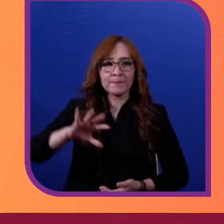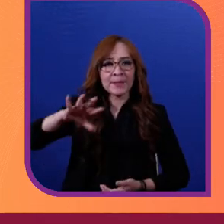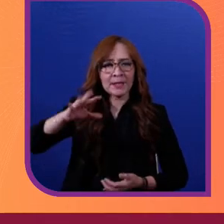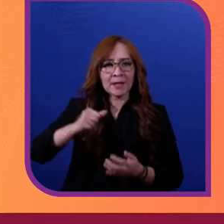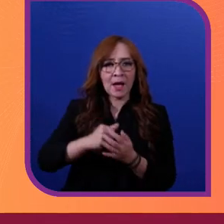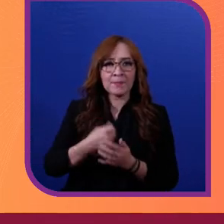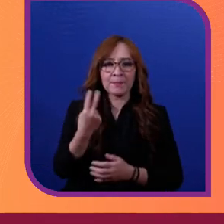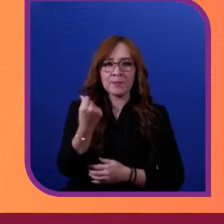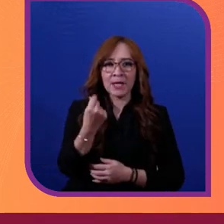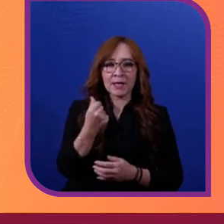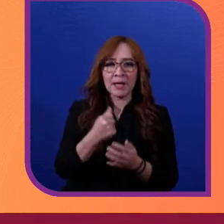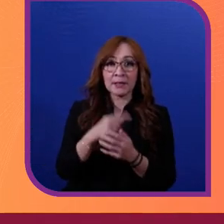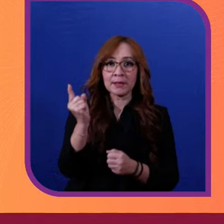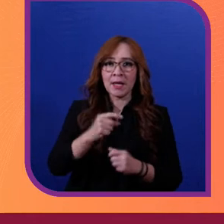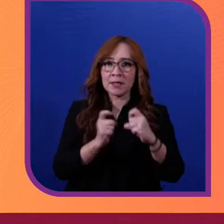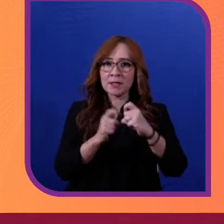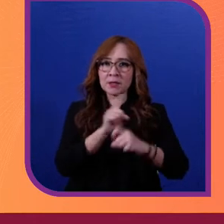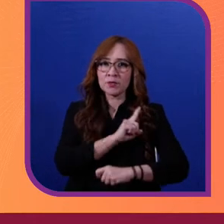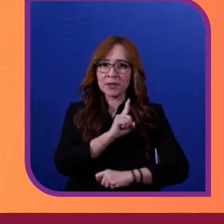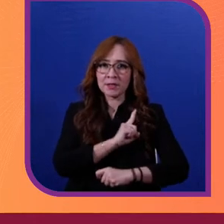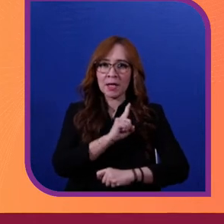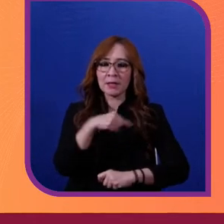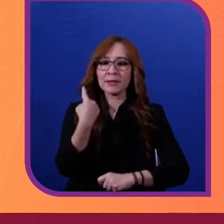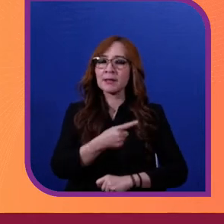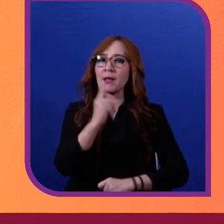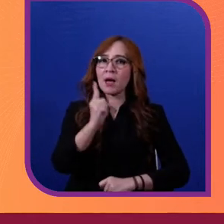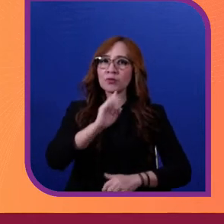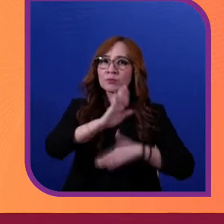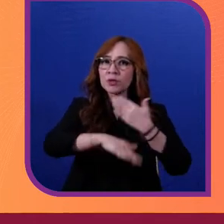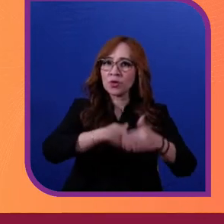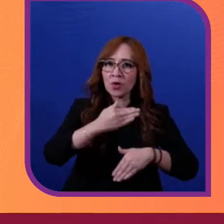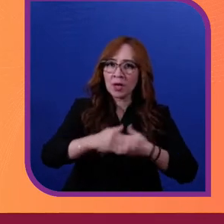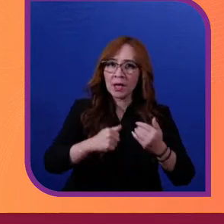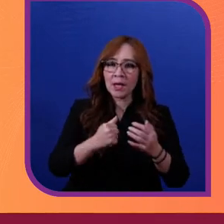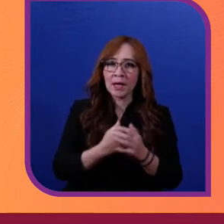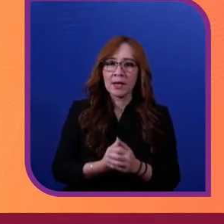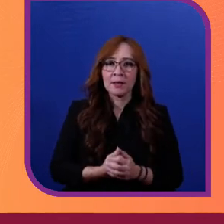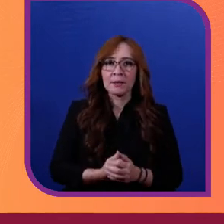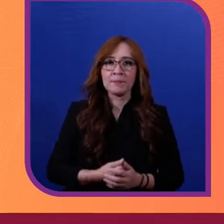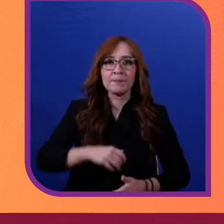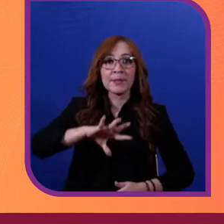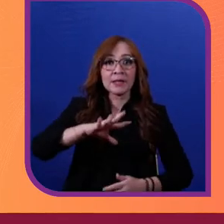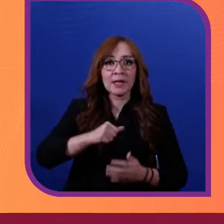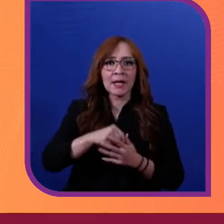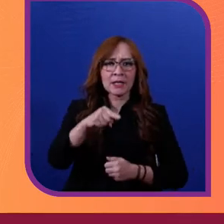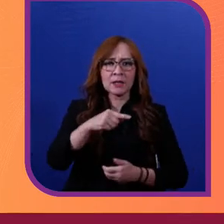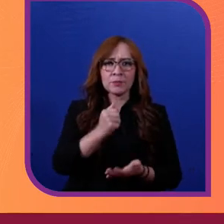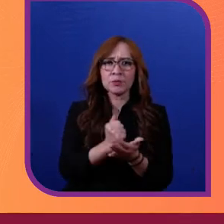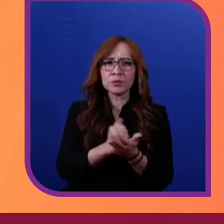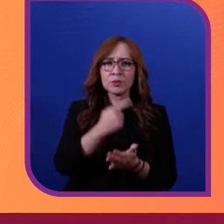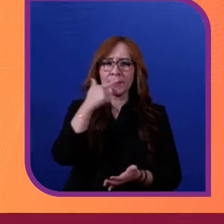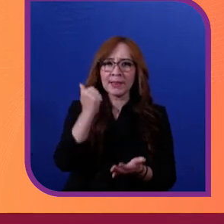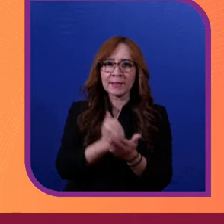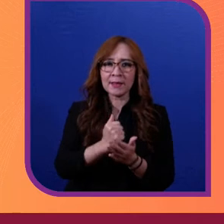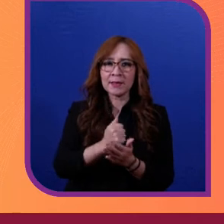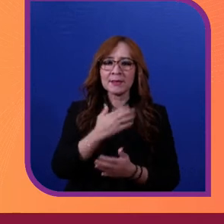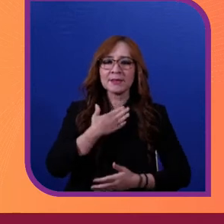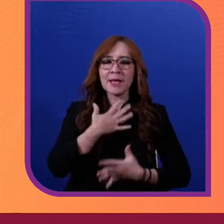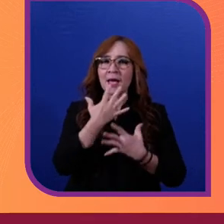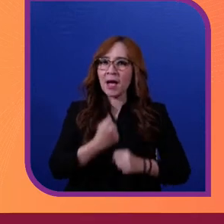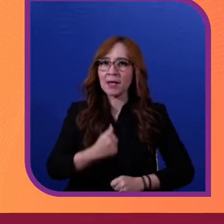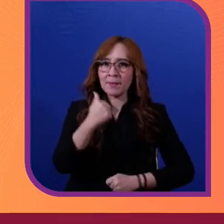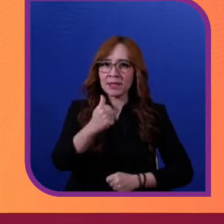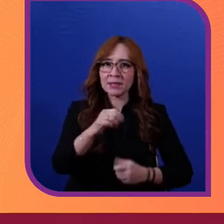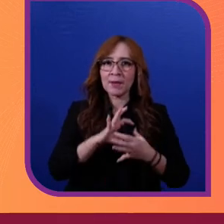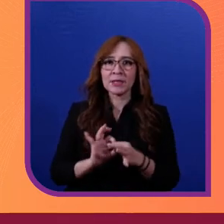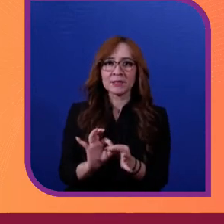use and and hope that weekend kolaborato geter mm